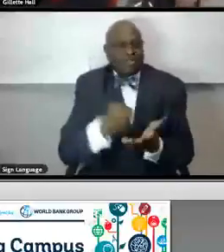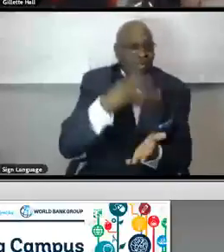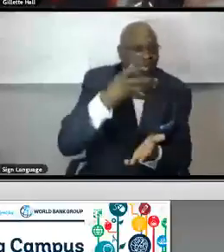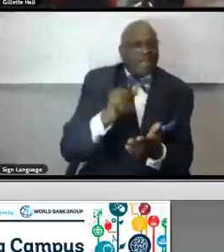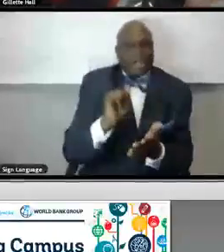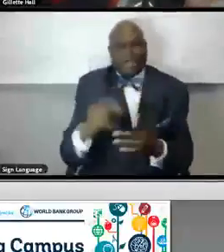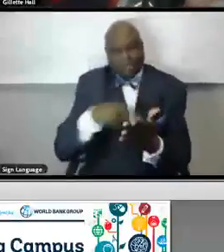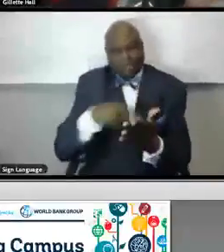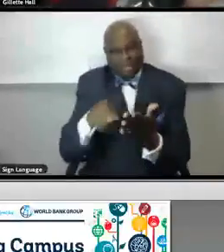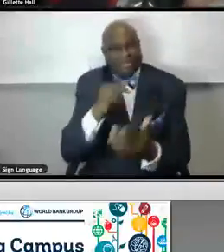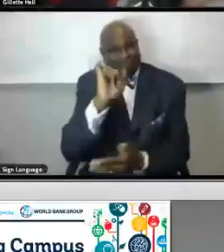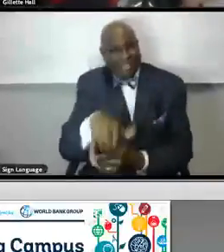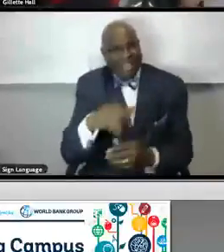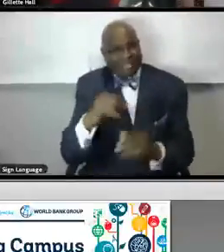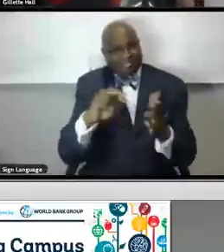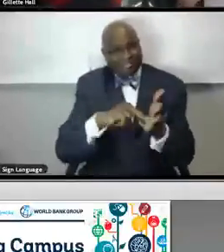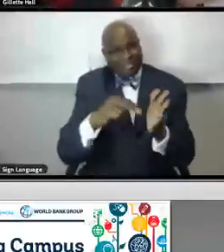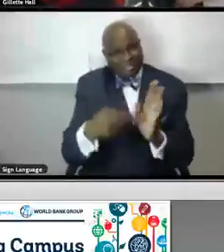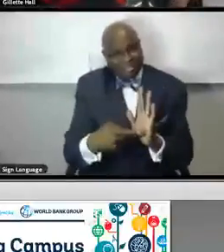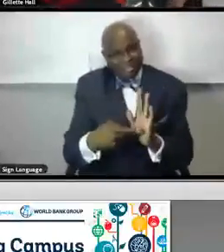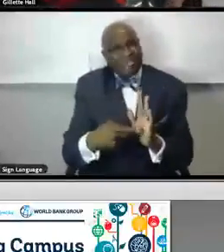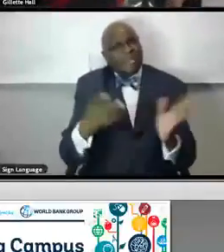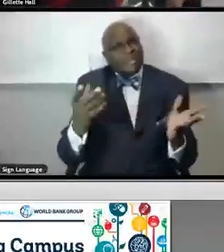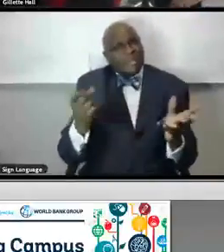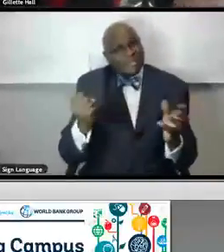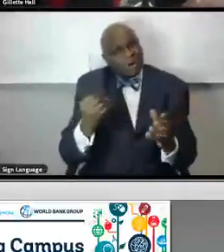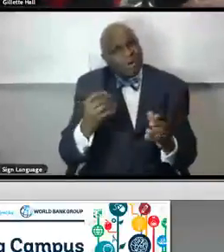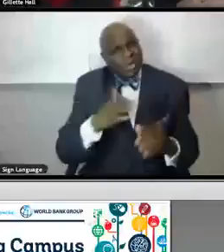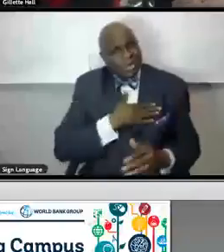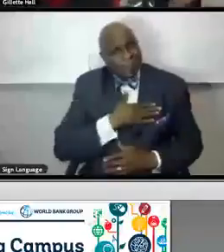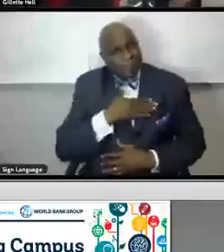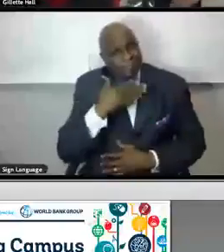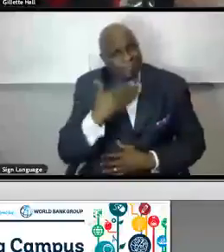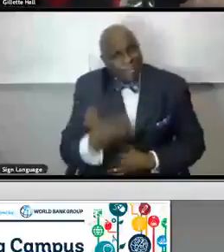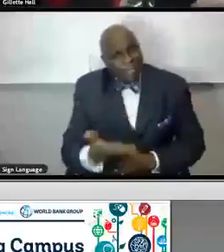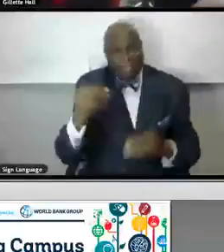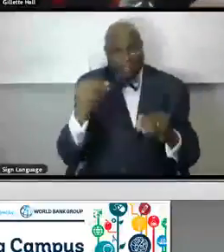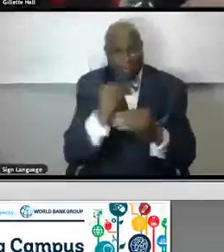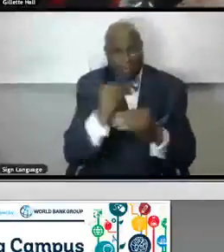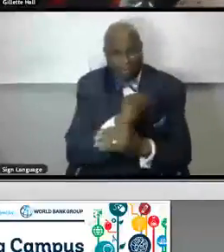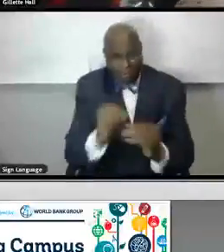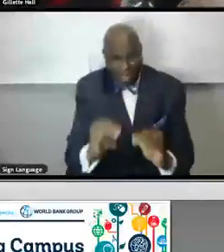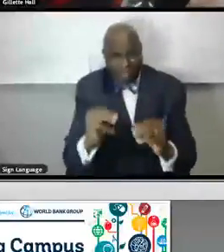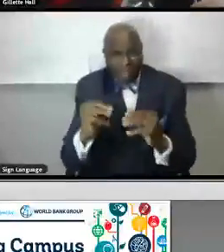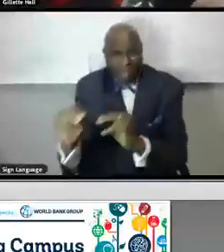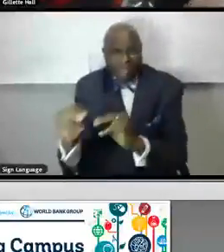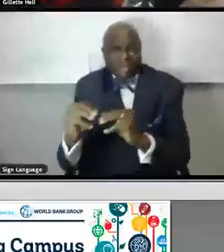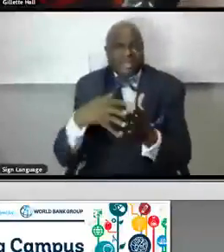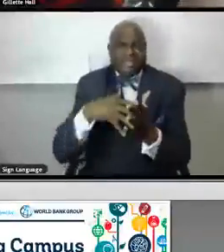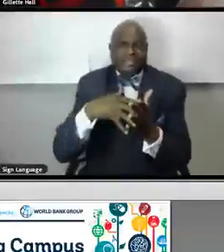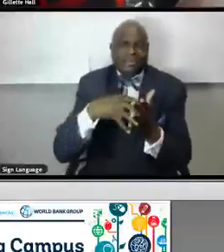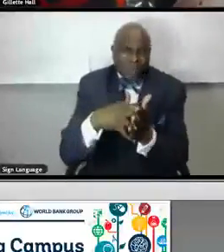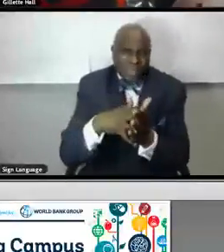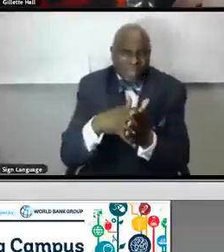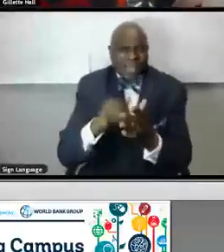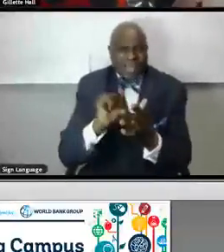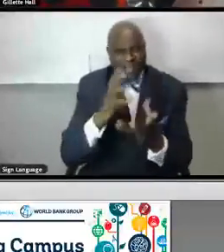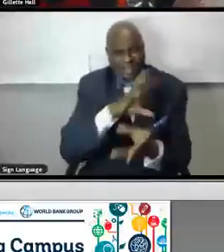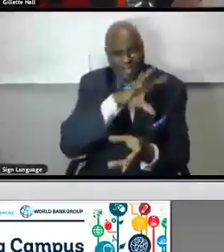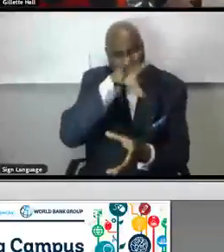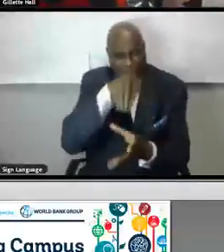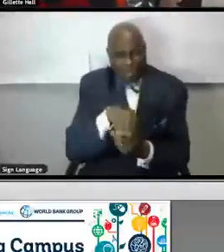get criticized for that. So, admittedly, the methodology is weak in